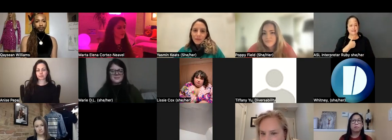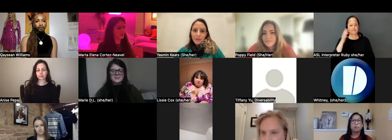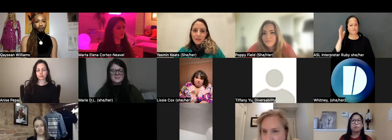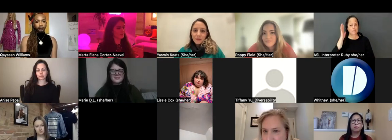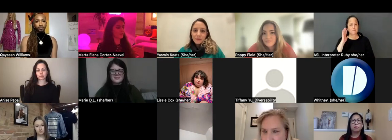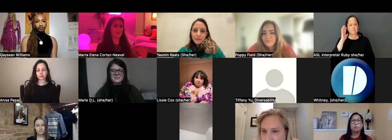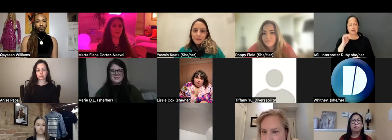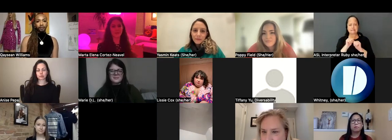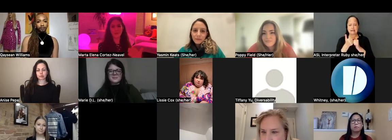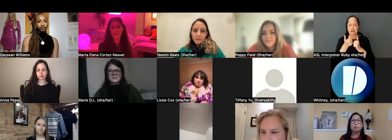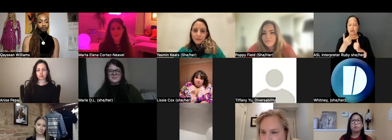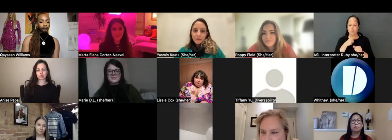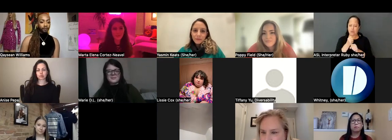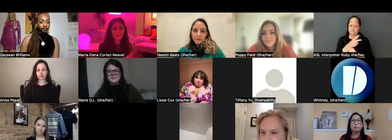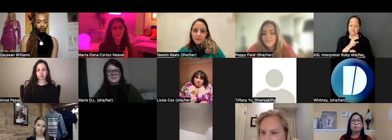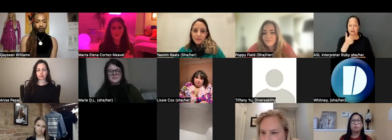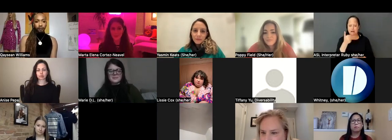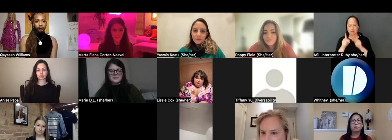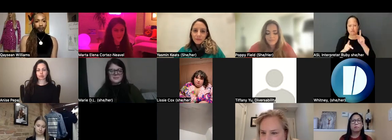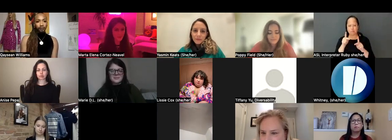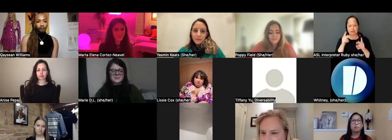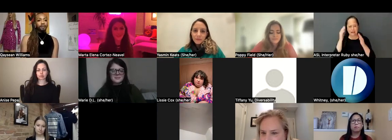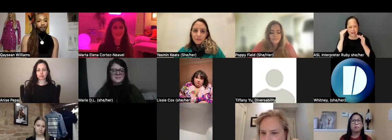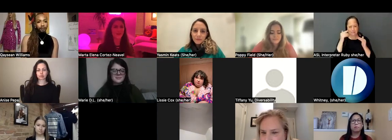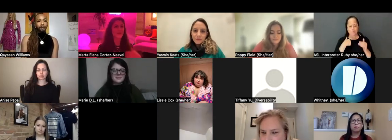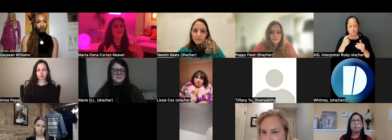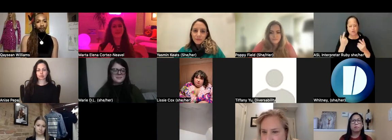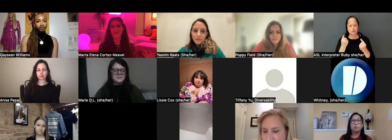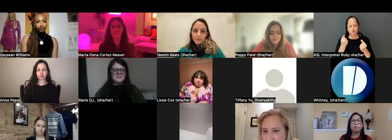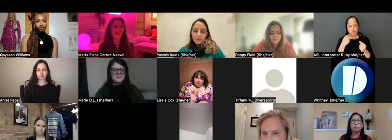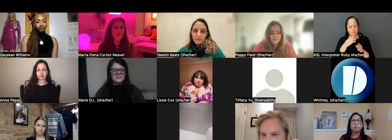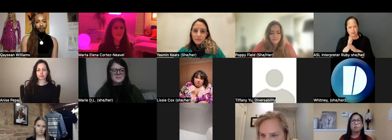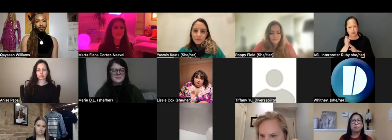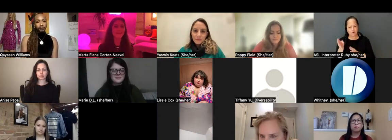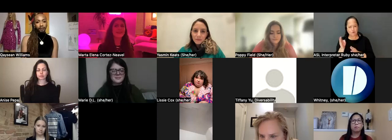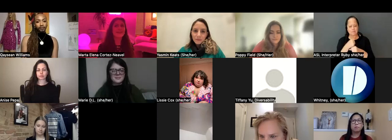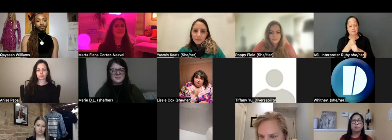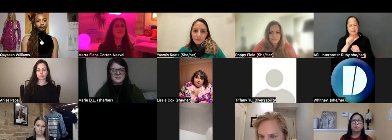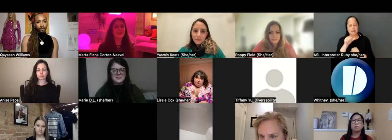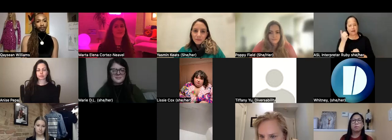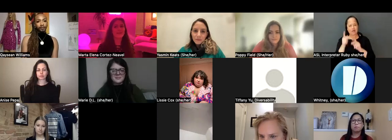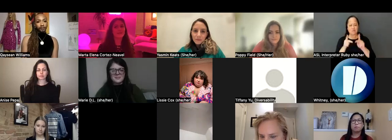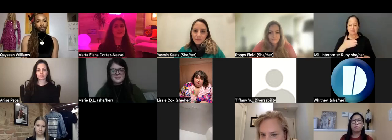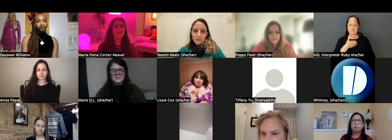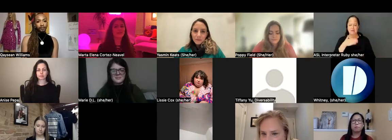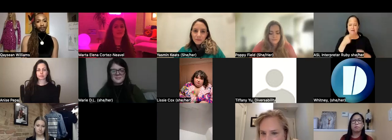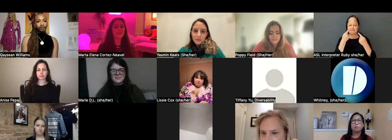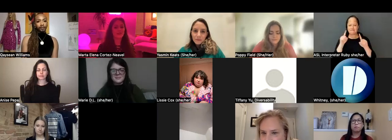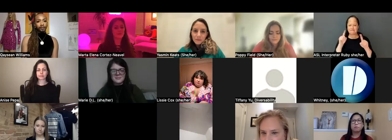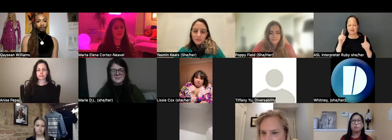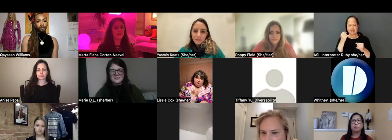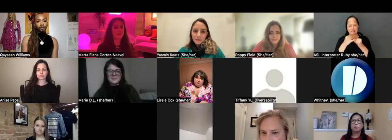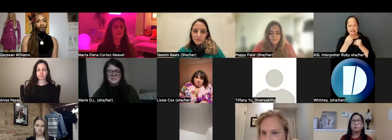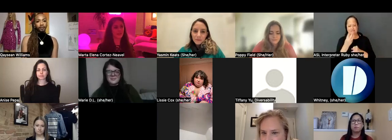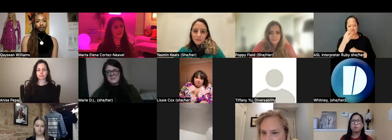like, how do I meet other people's expectations of what I should be doing with my career? Like, how do I make other people happy? And finally, the last few years, I've